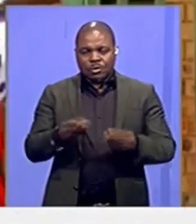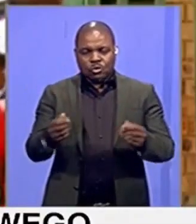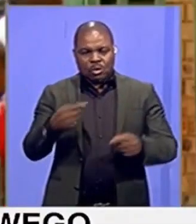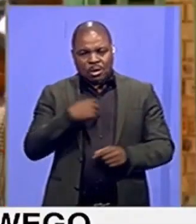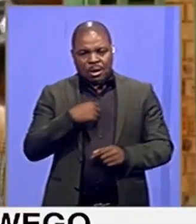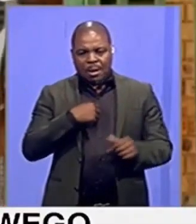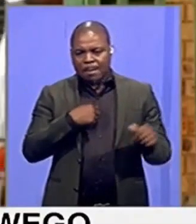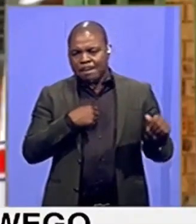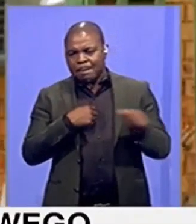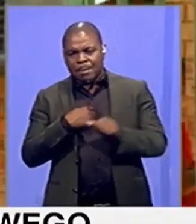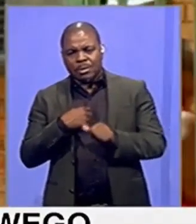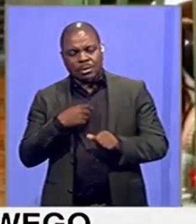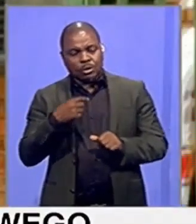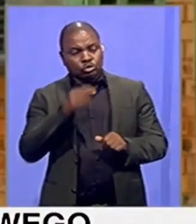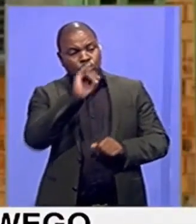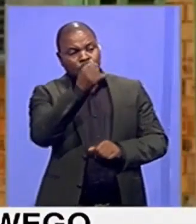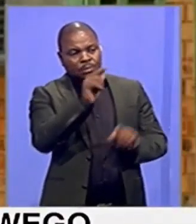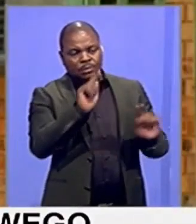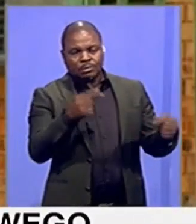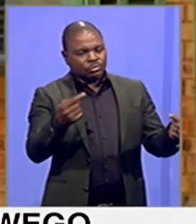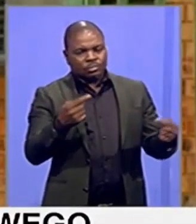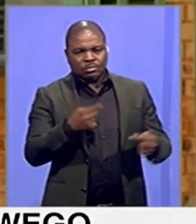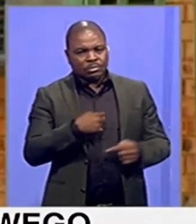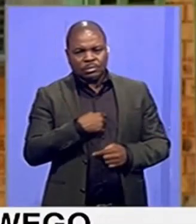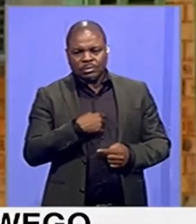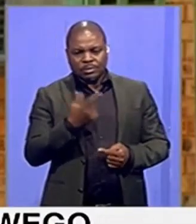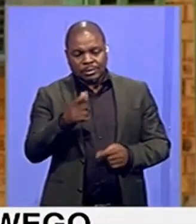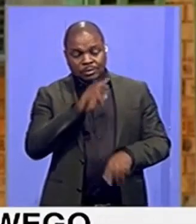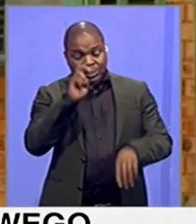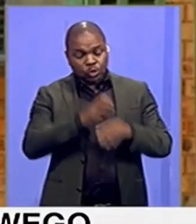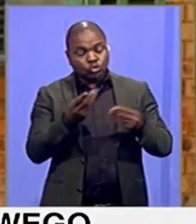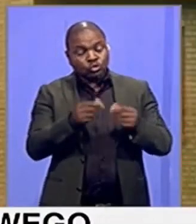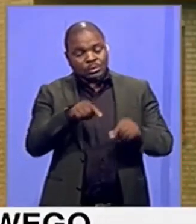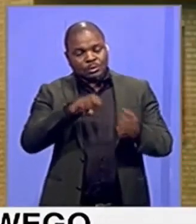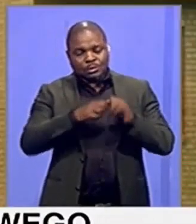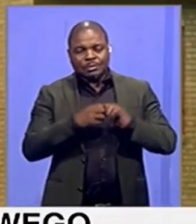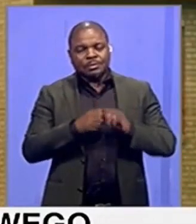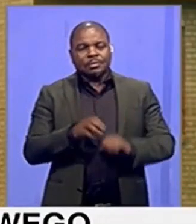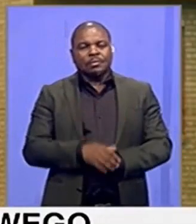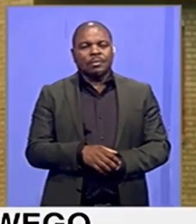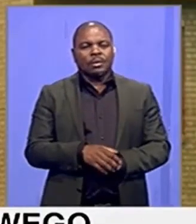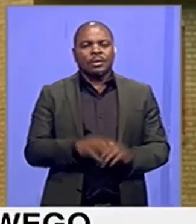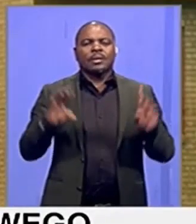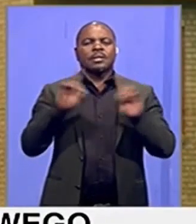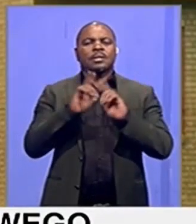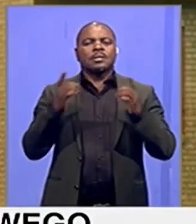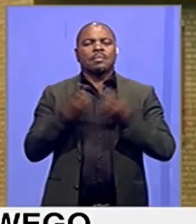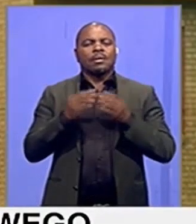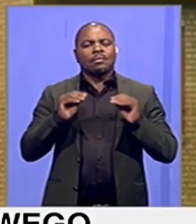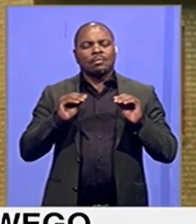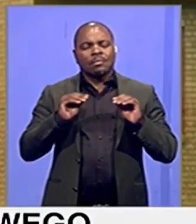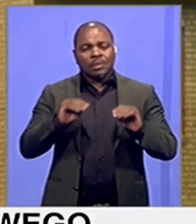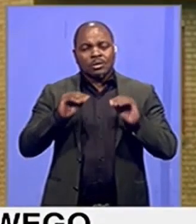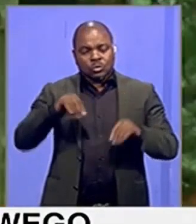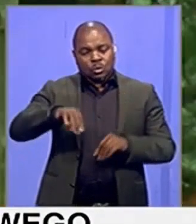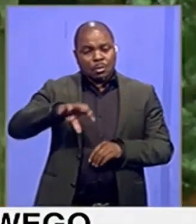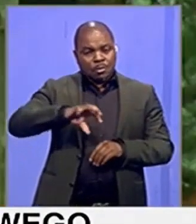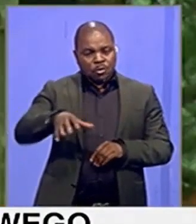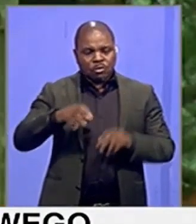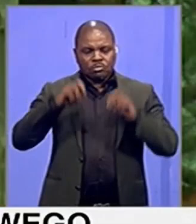back to Joburg even I don't see the solution what that's happening. Lefapha la tša thuto ka profenseng le